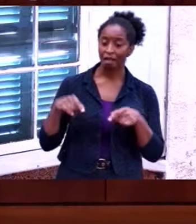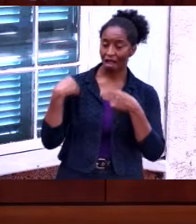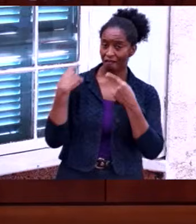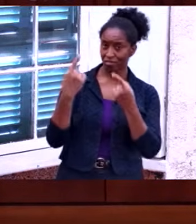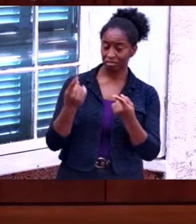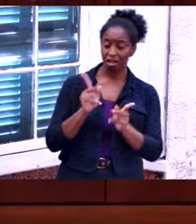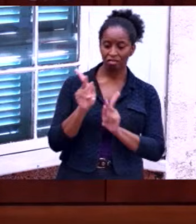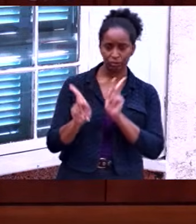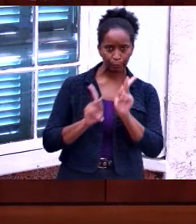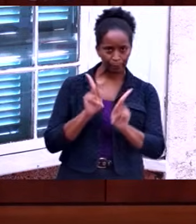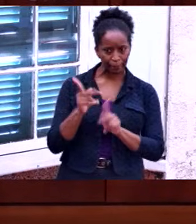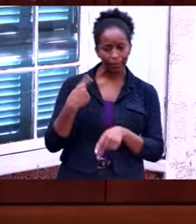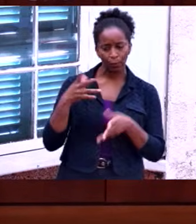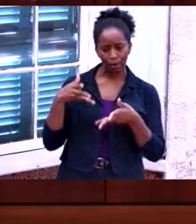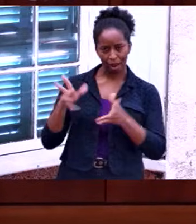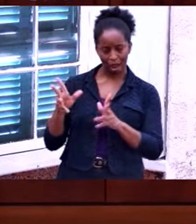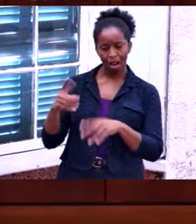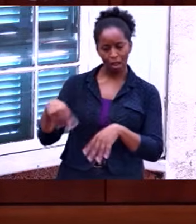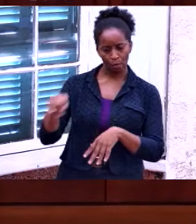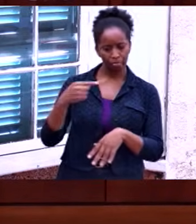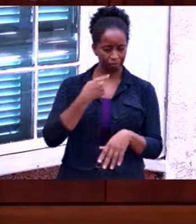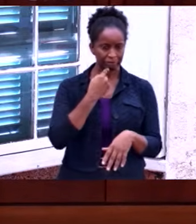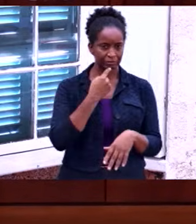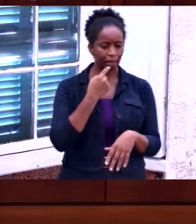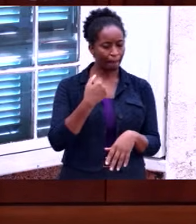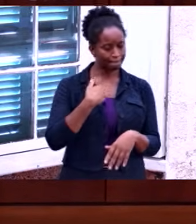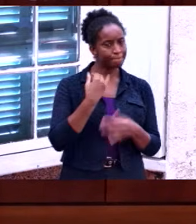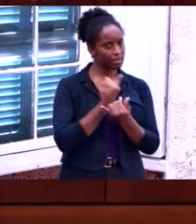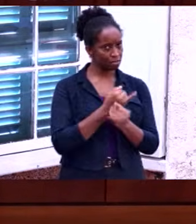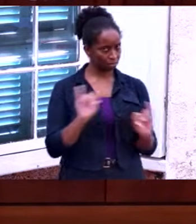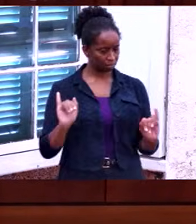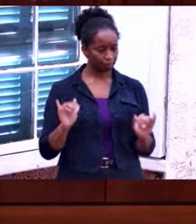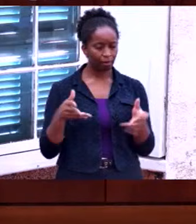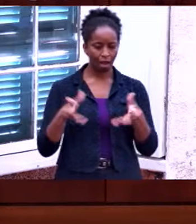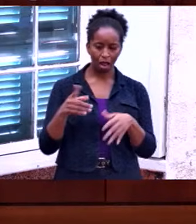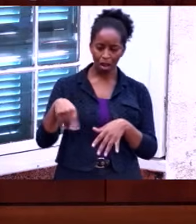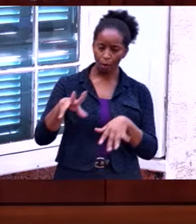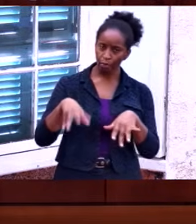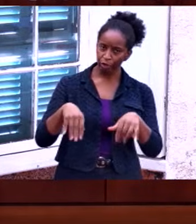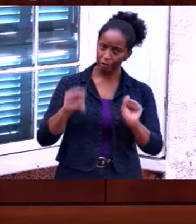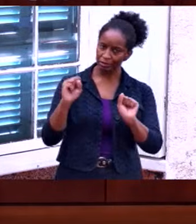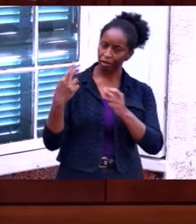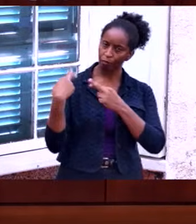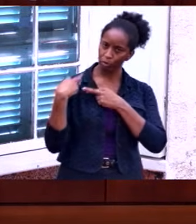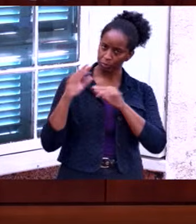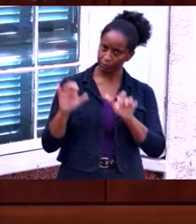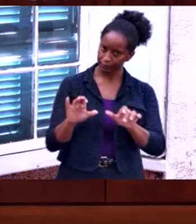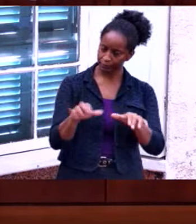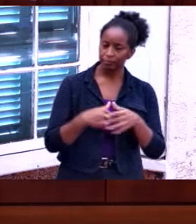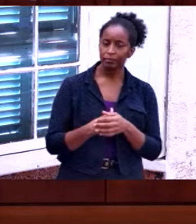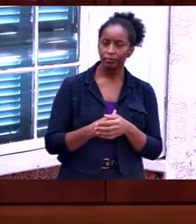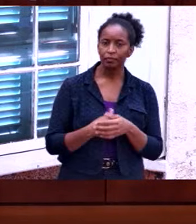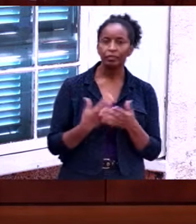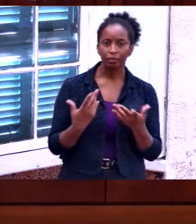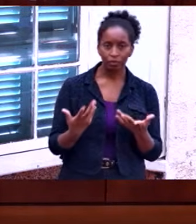President. And we expect that as it relates to a speaker of the other place, that the same would apply.